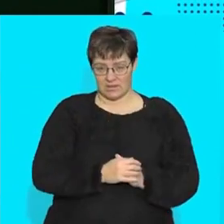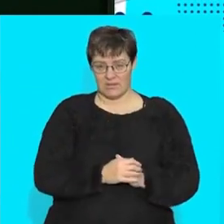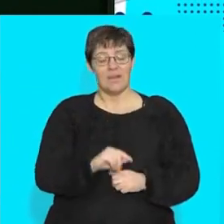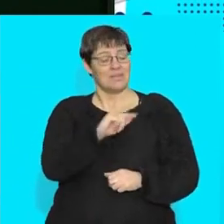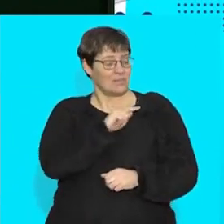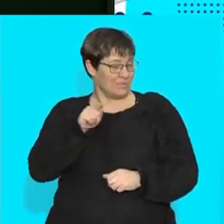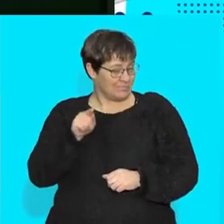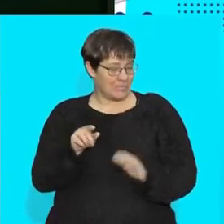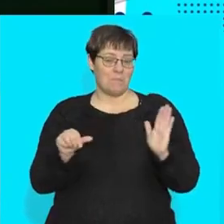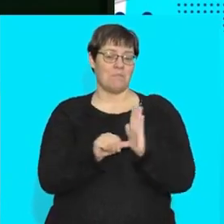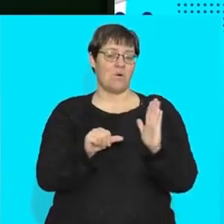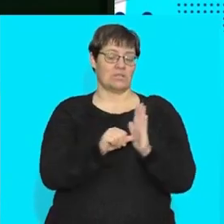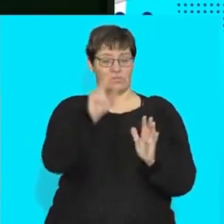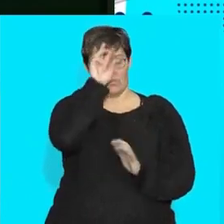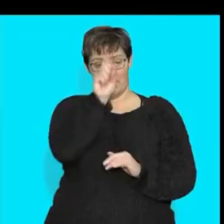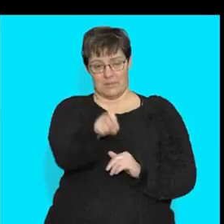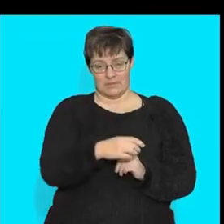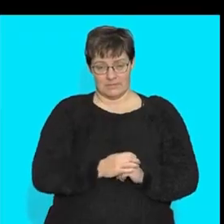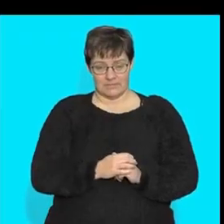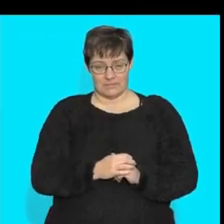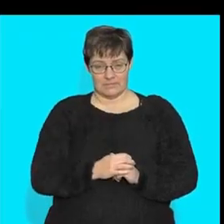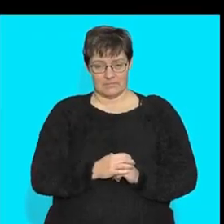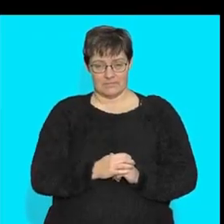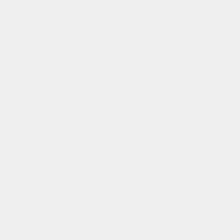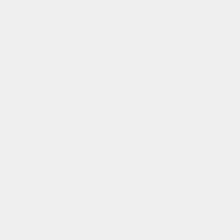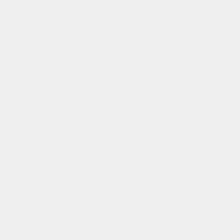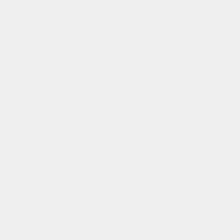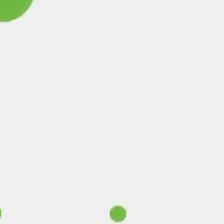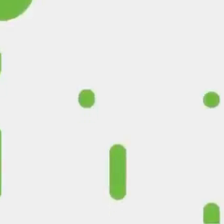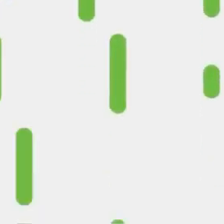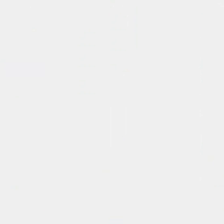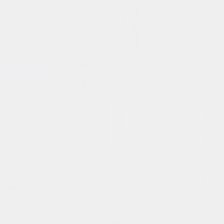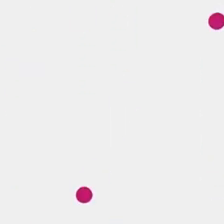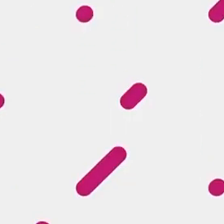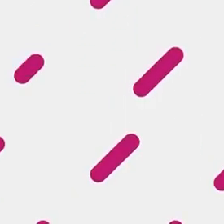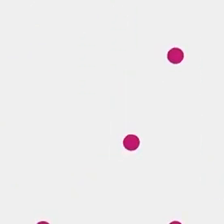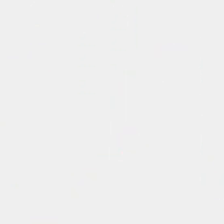So that's why this slide is very important to remember.